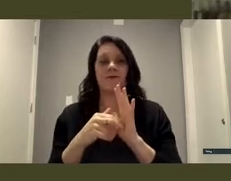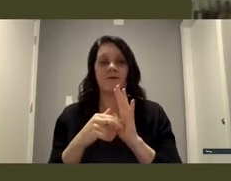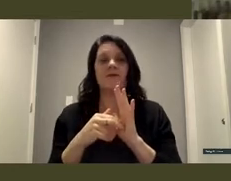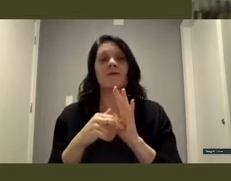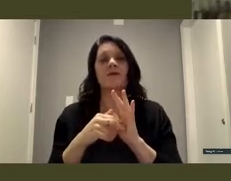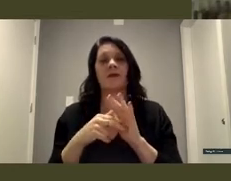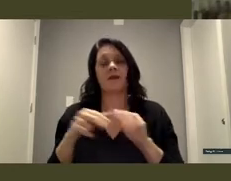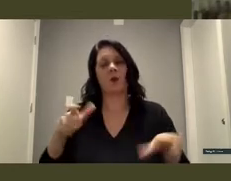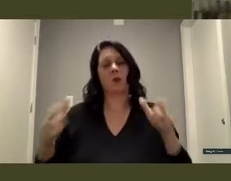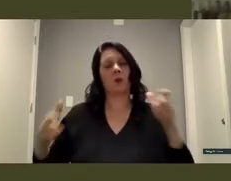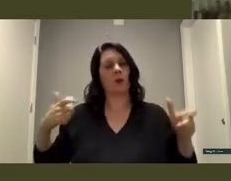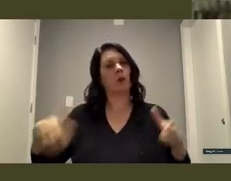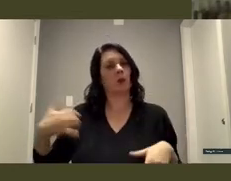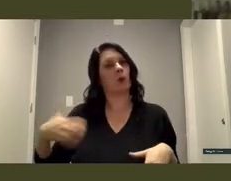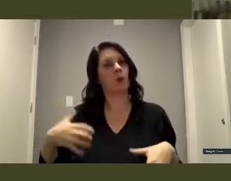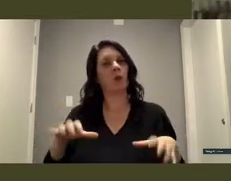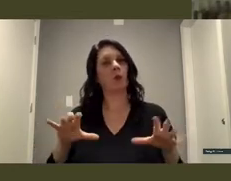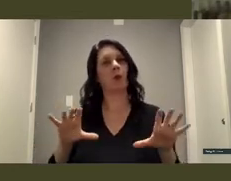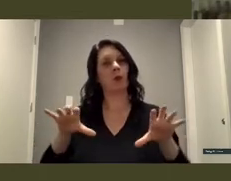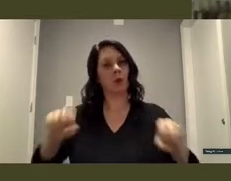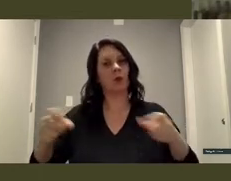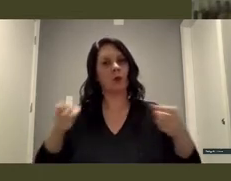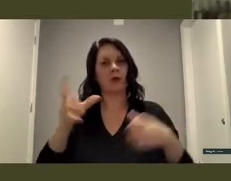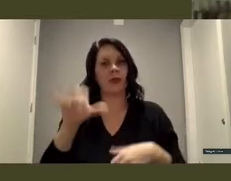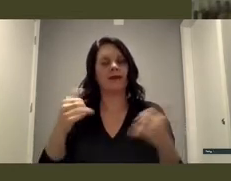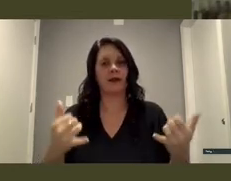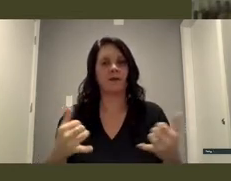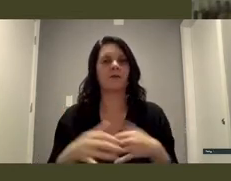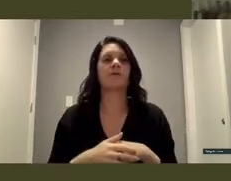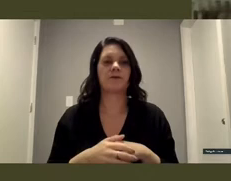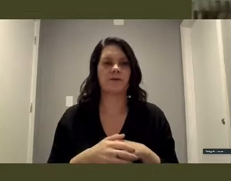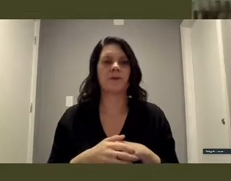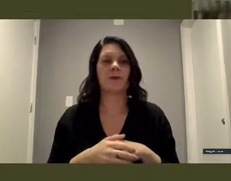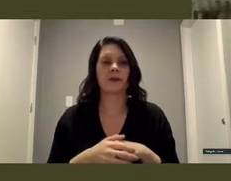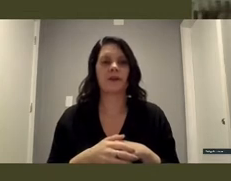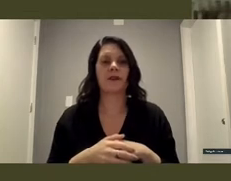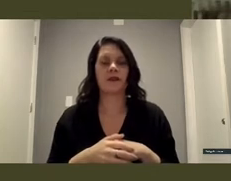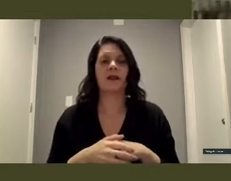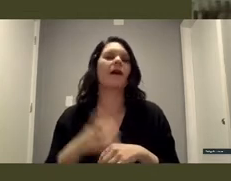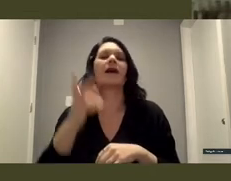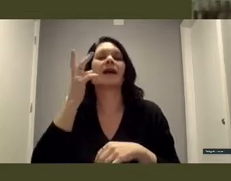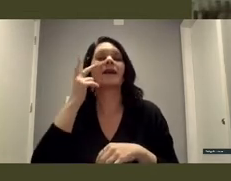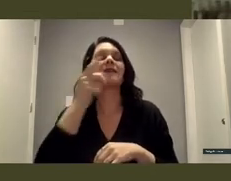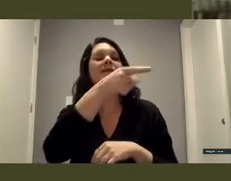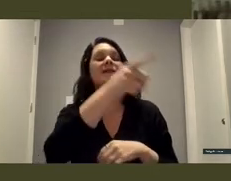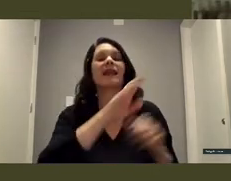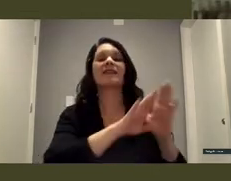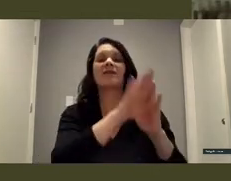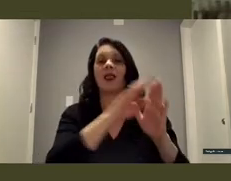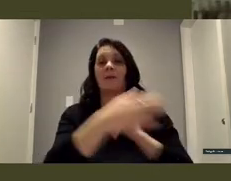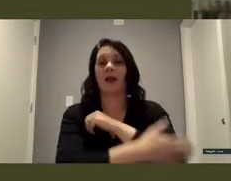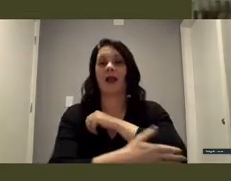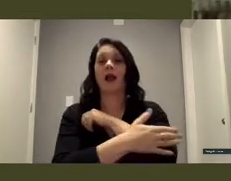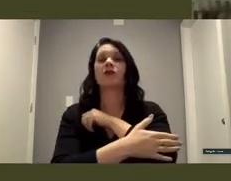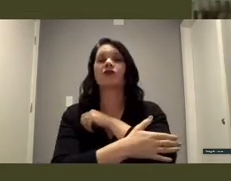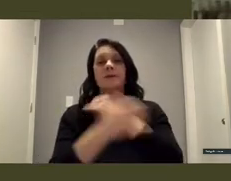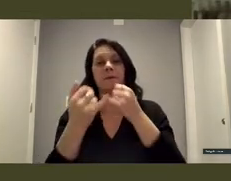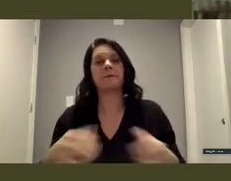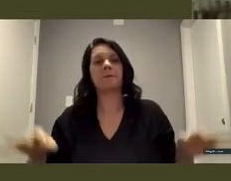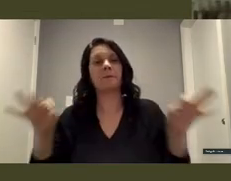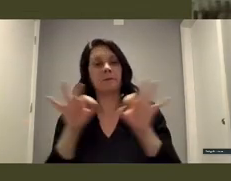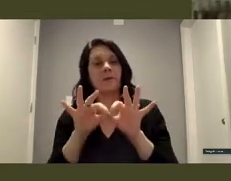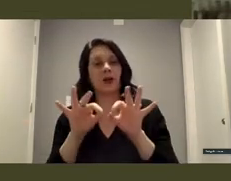But quite importantly here, developing countries I think there is a reason that they